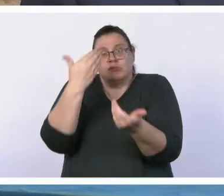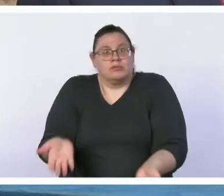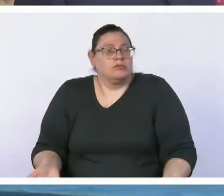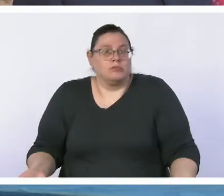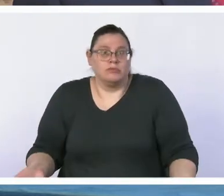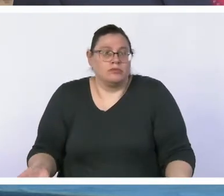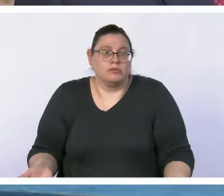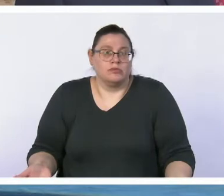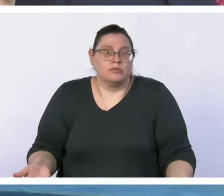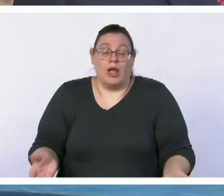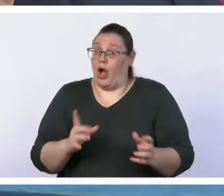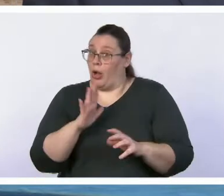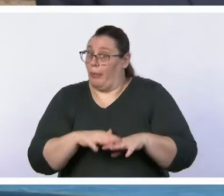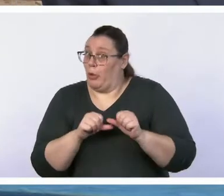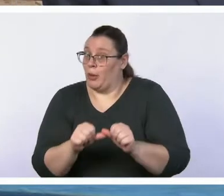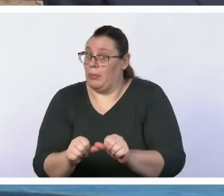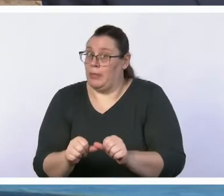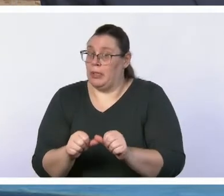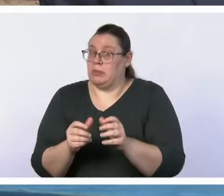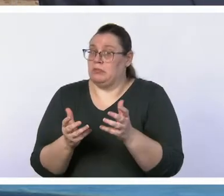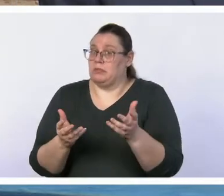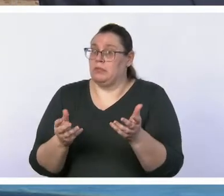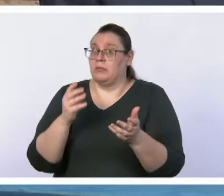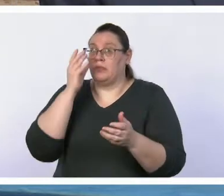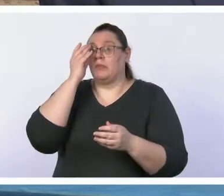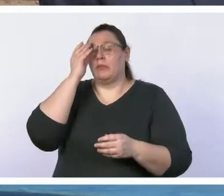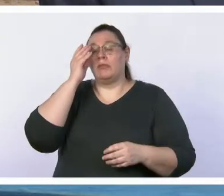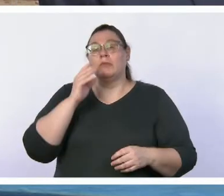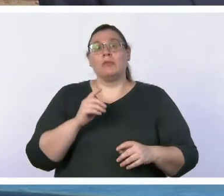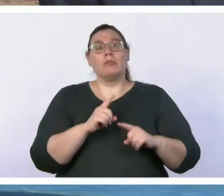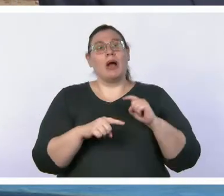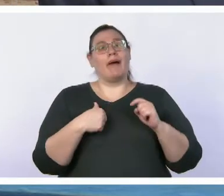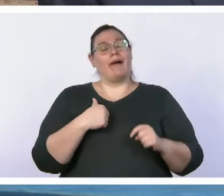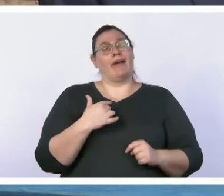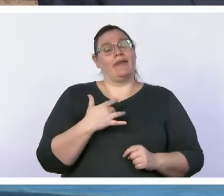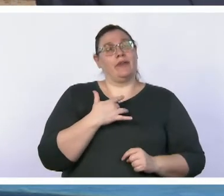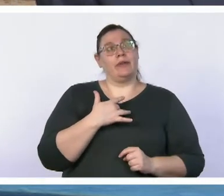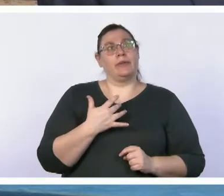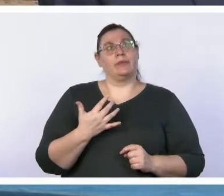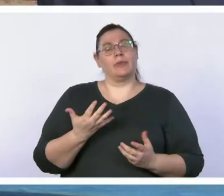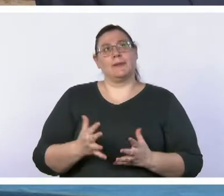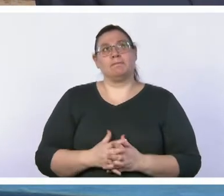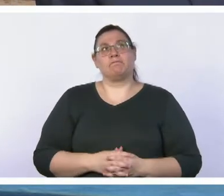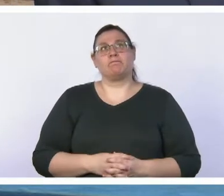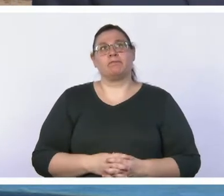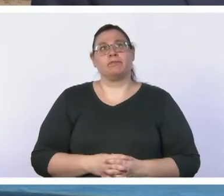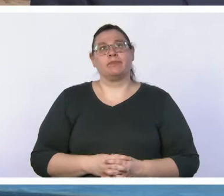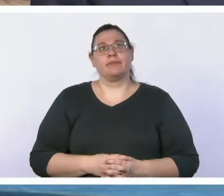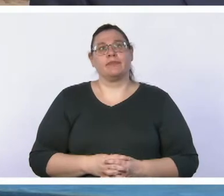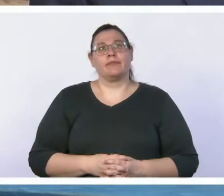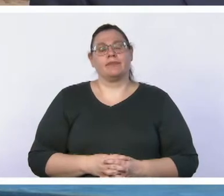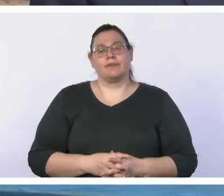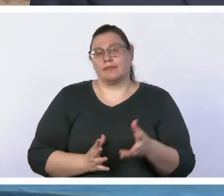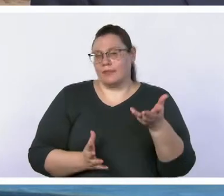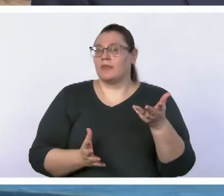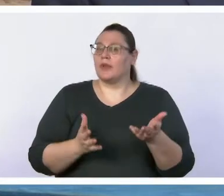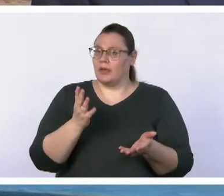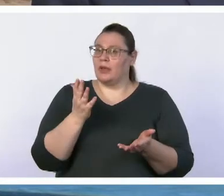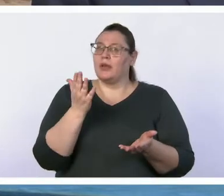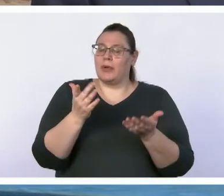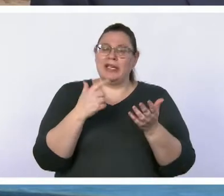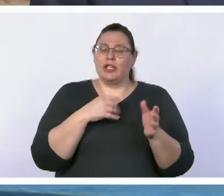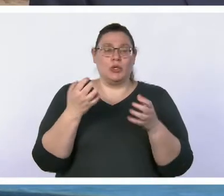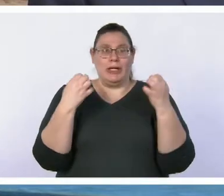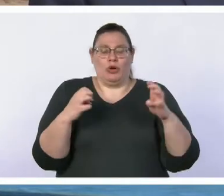this permanently. But I think while we may have had to make some emergency